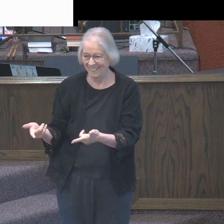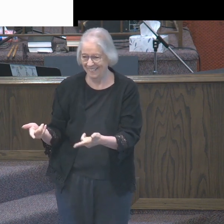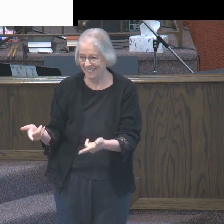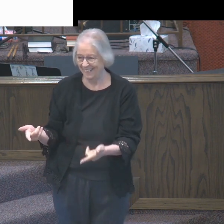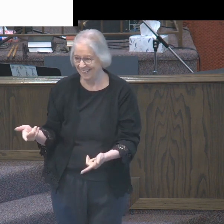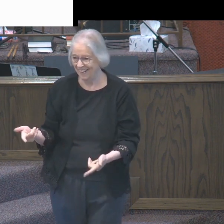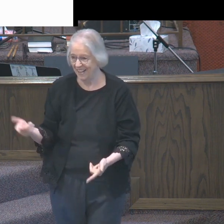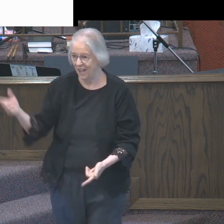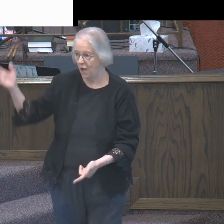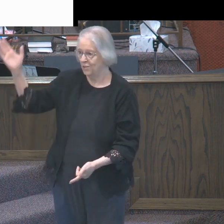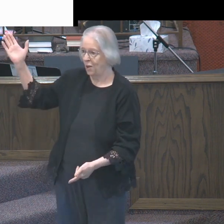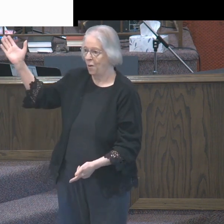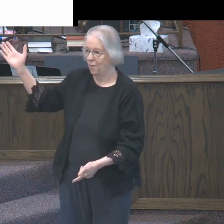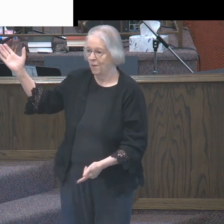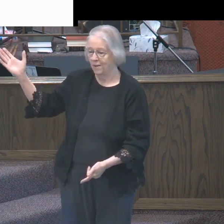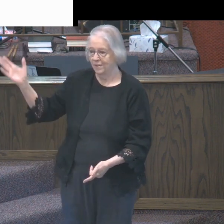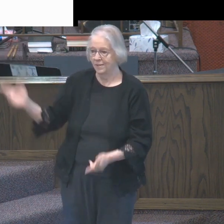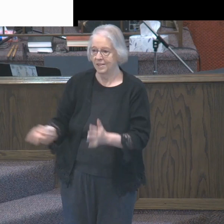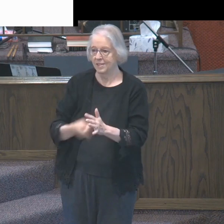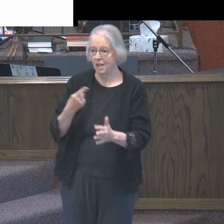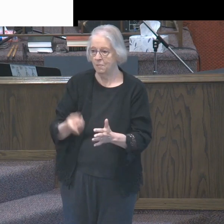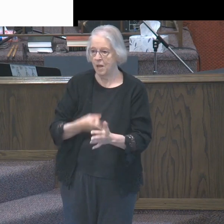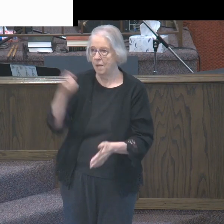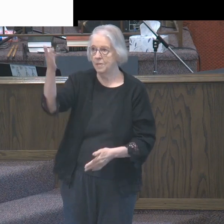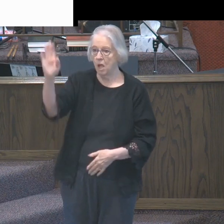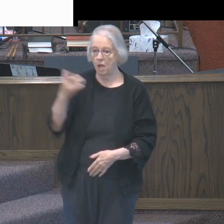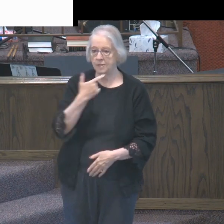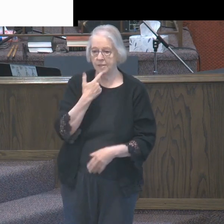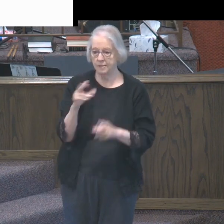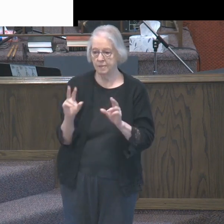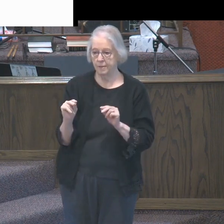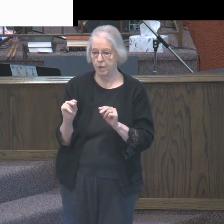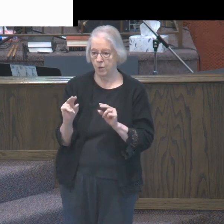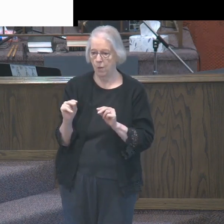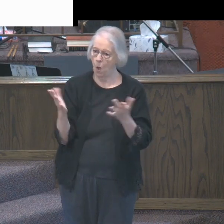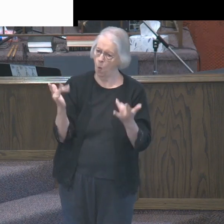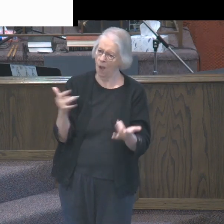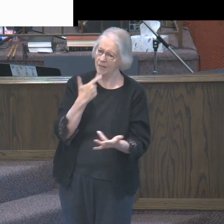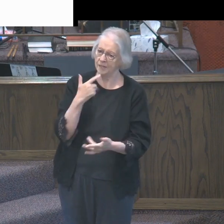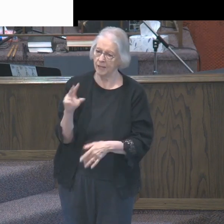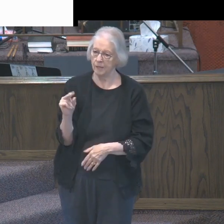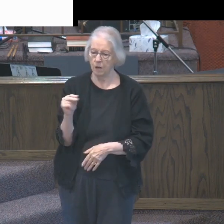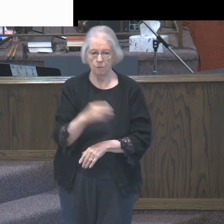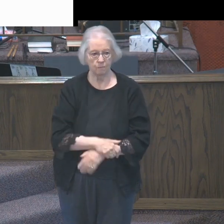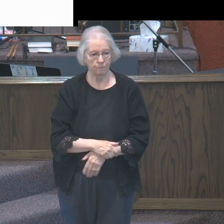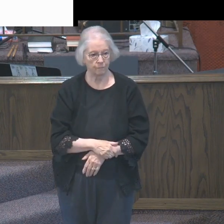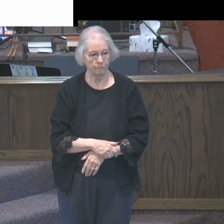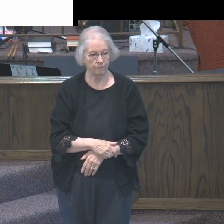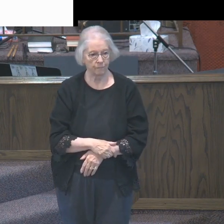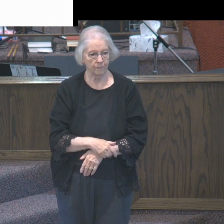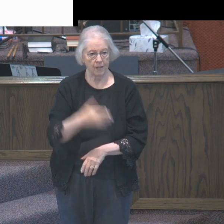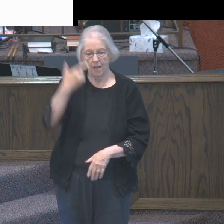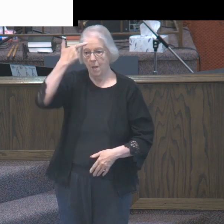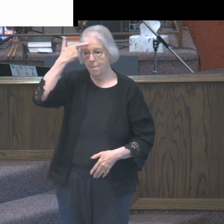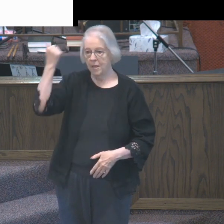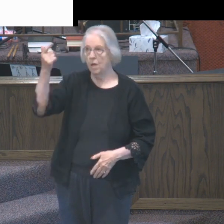misinterpret need for want. Okay? What does Jesus say about God? He knows what